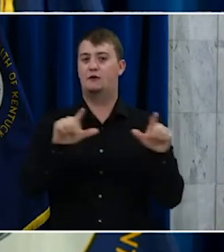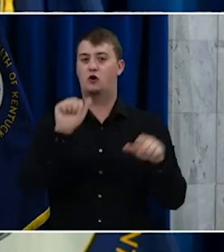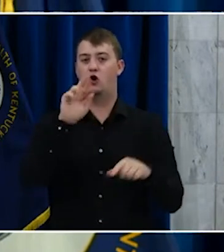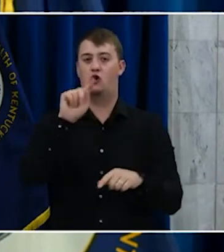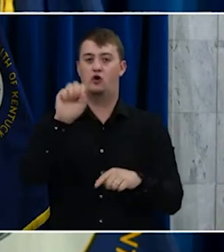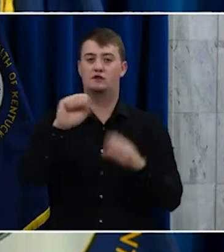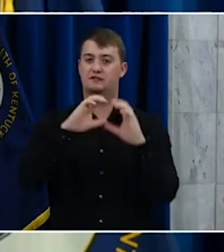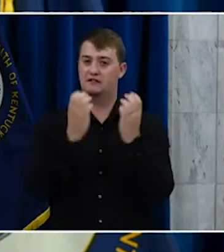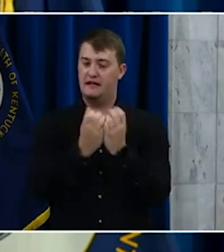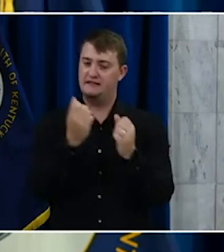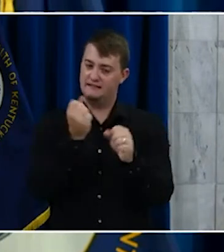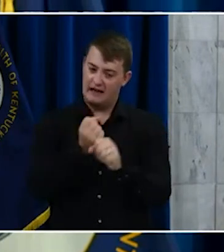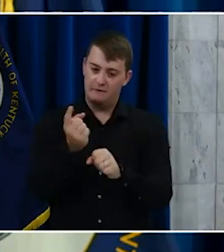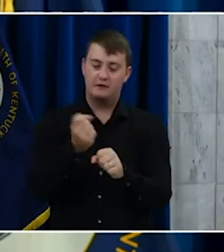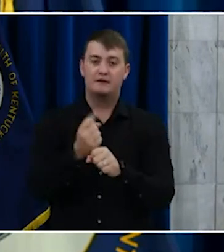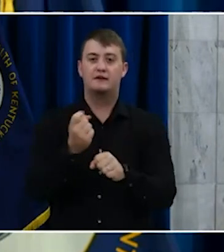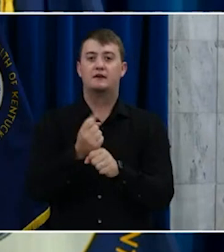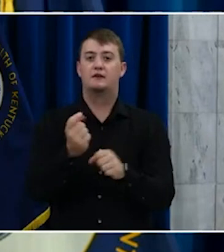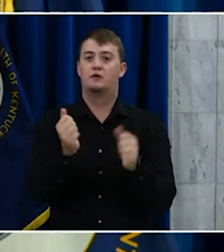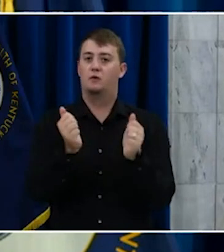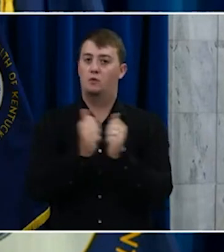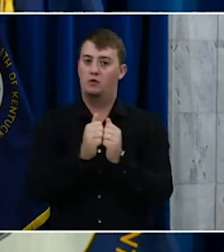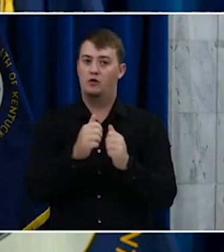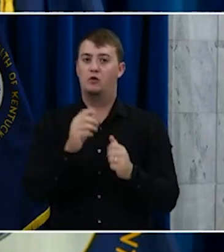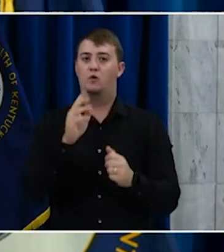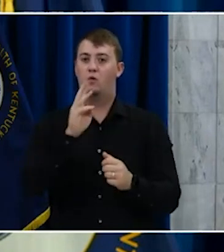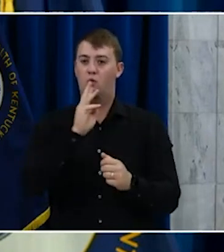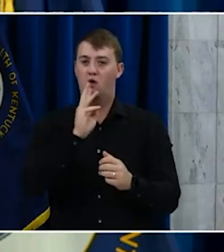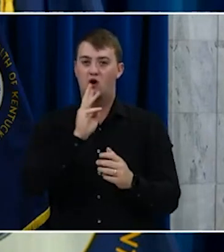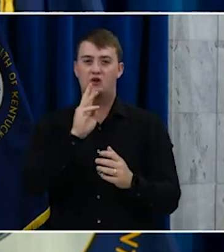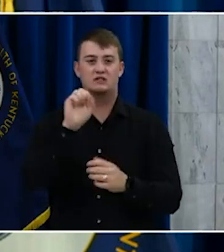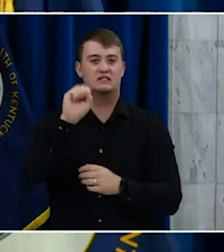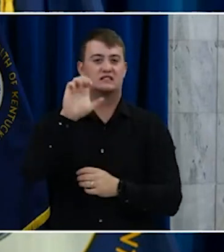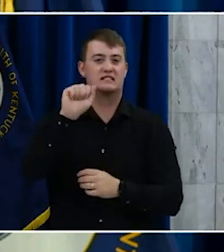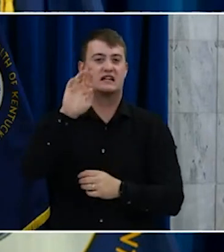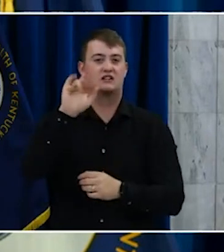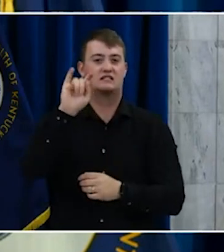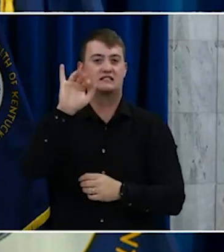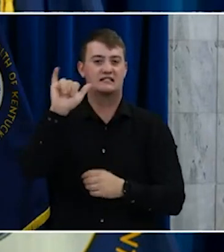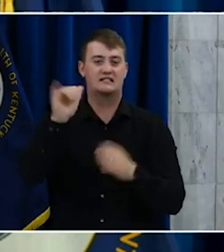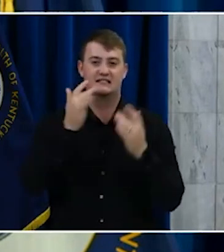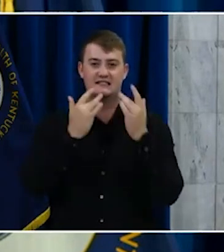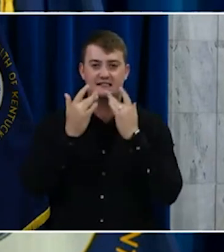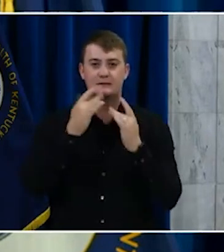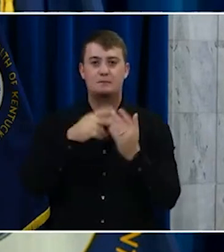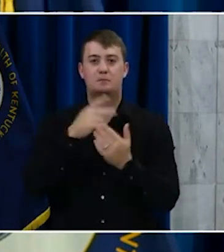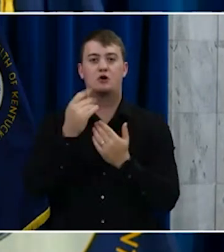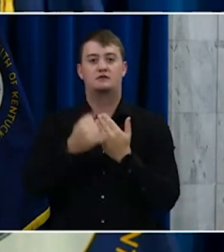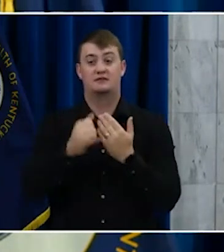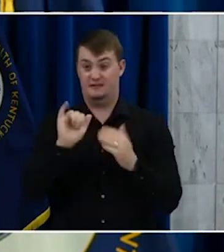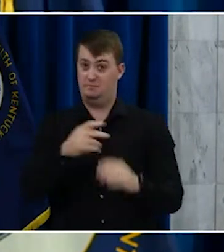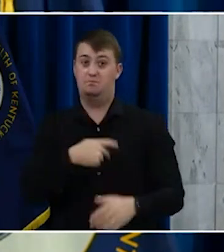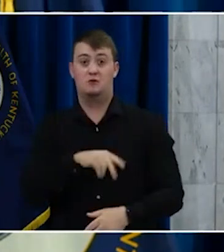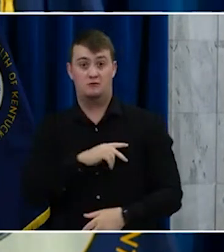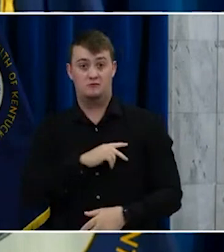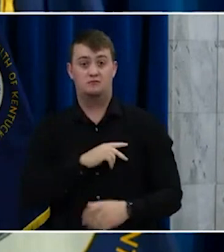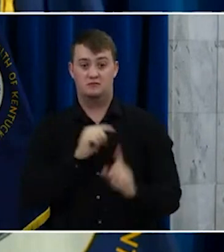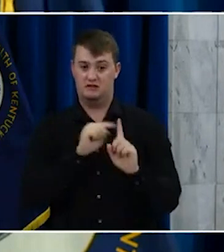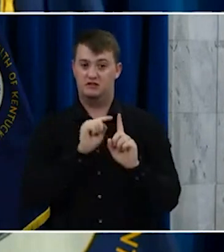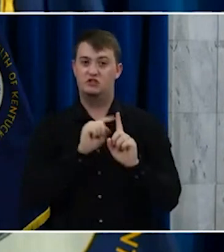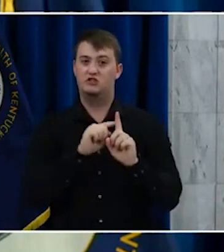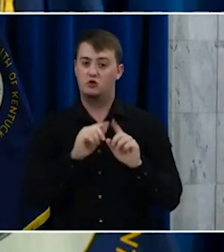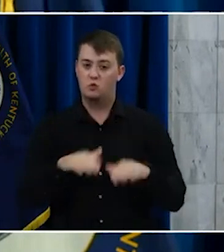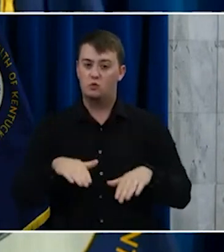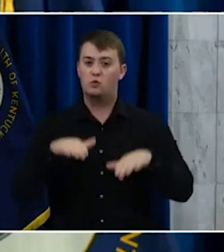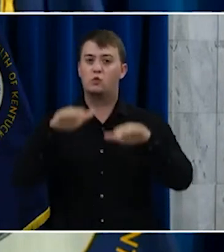class each year with a water scarcity project, which is personal, as she grew up in a